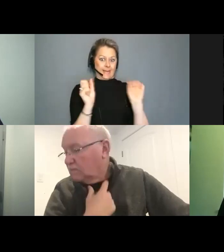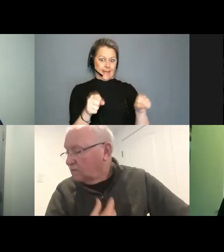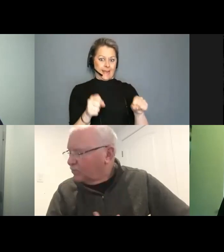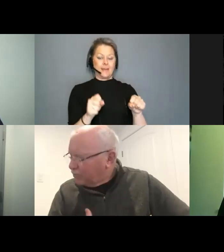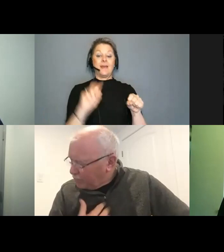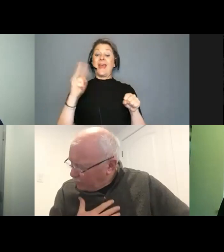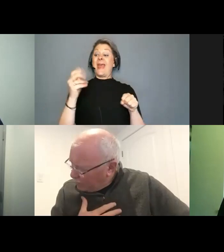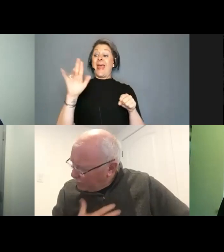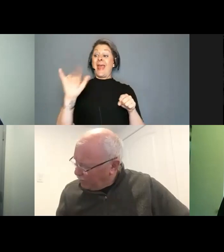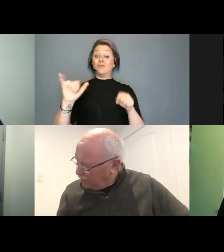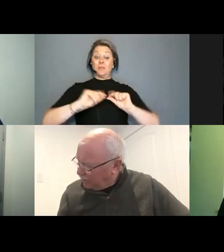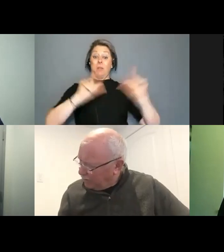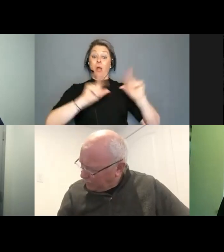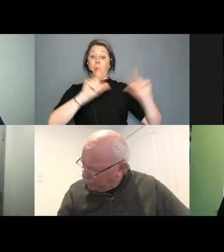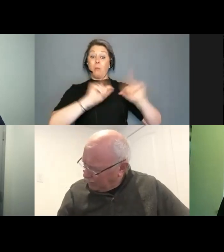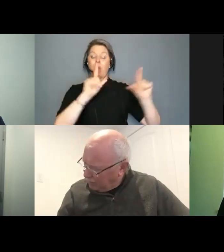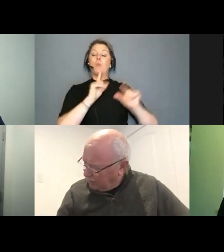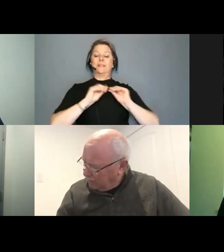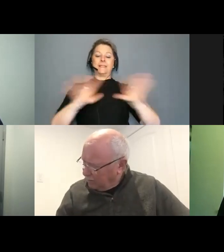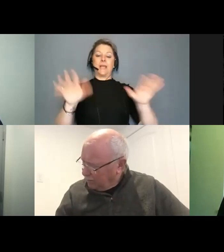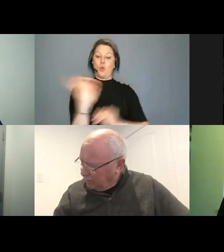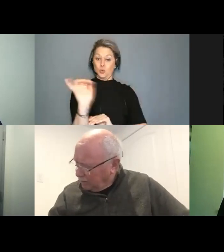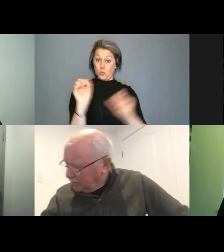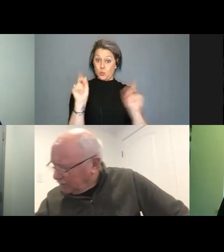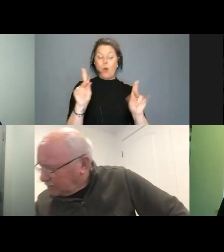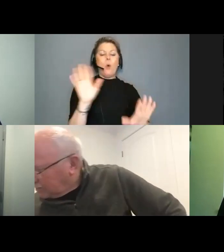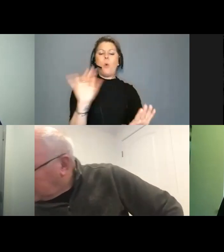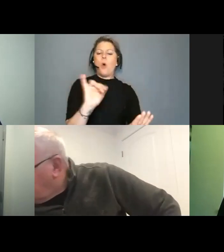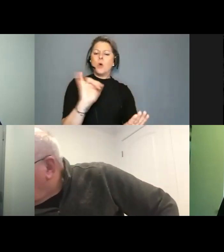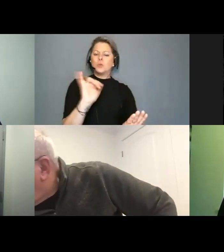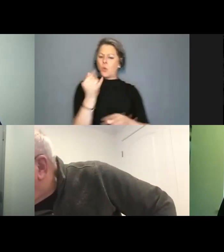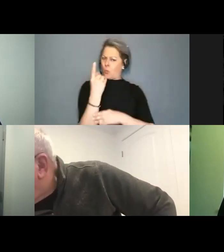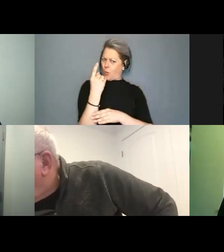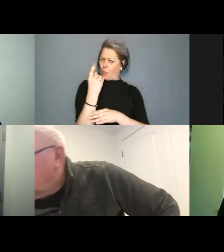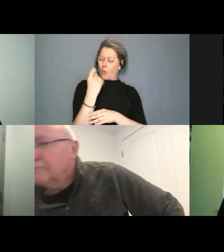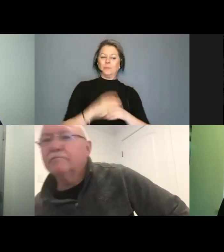Henry's slides. Good. And one other thing, we do have